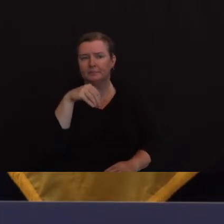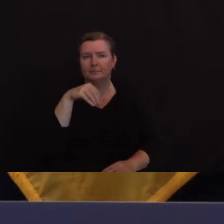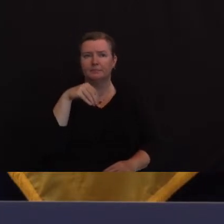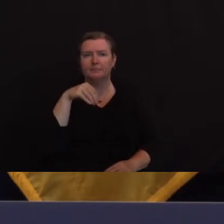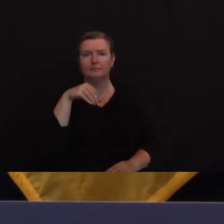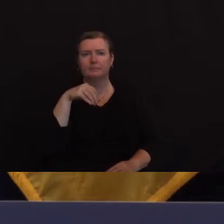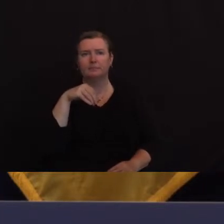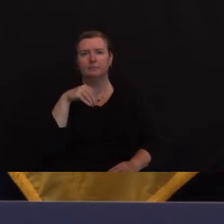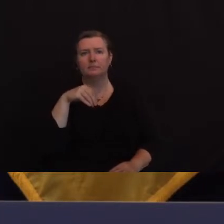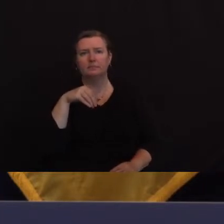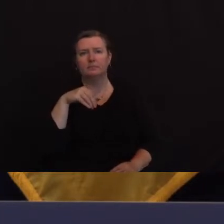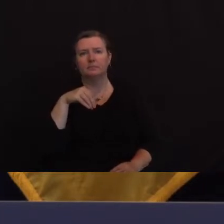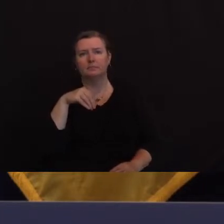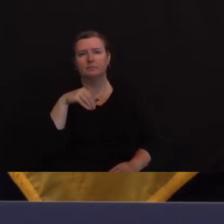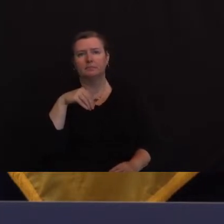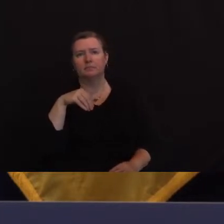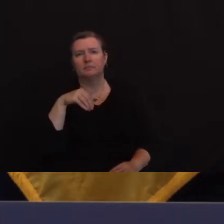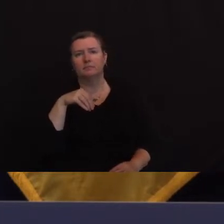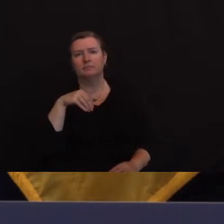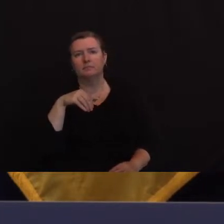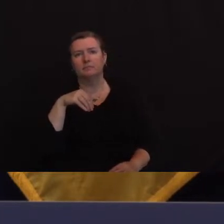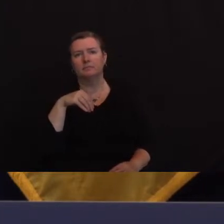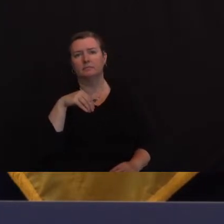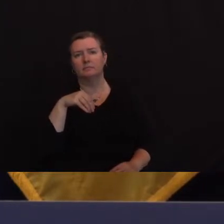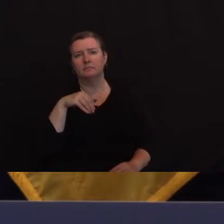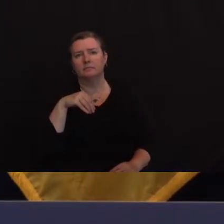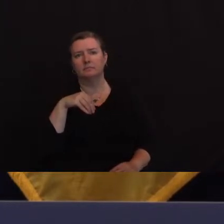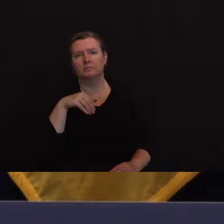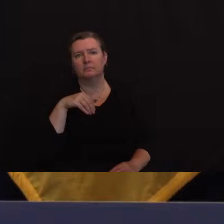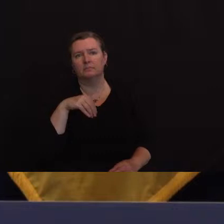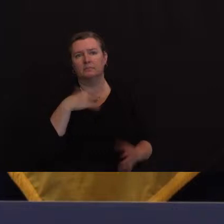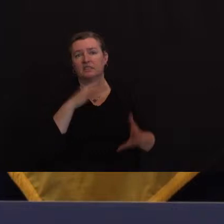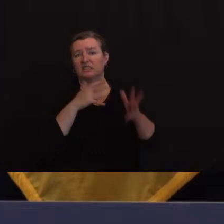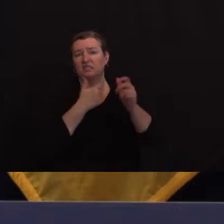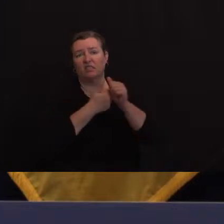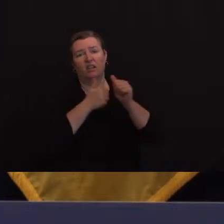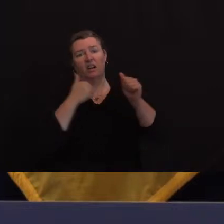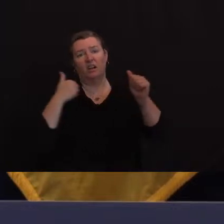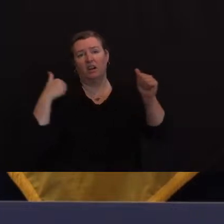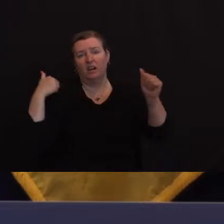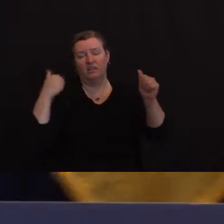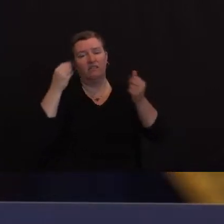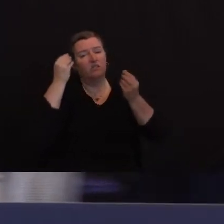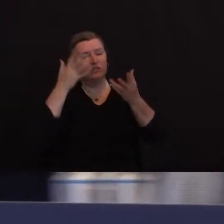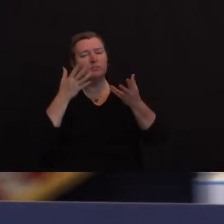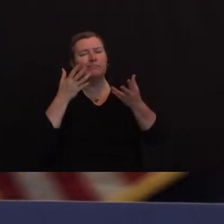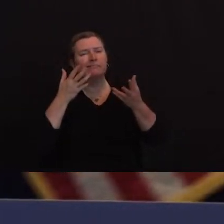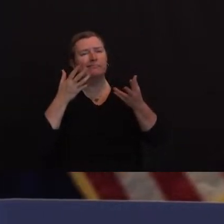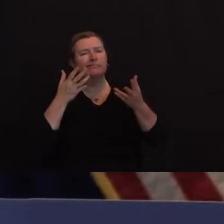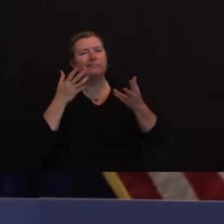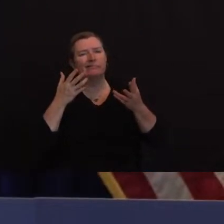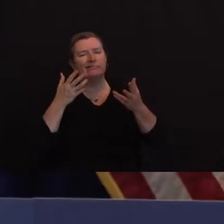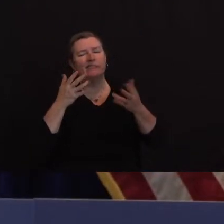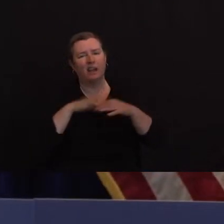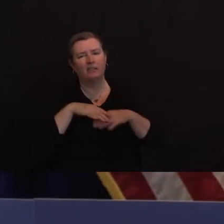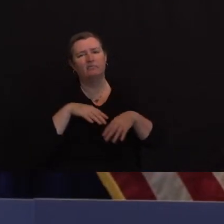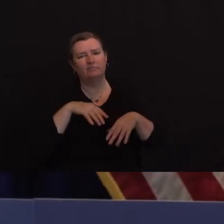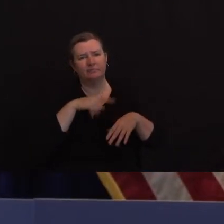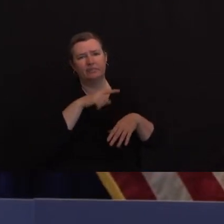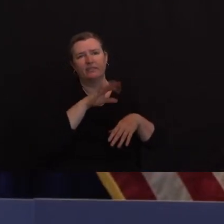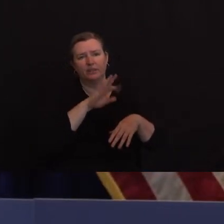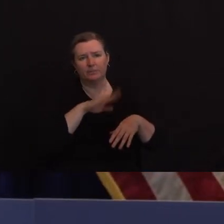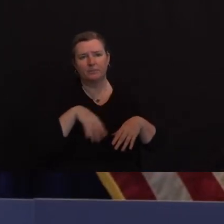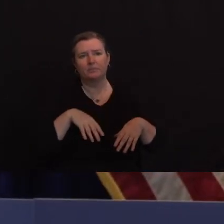we're still lagging data from New Brunswick on my list. Do you have any more? The New Brunswick data is really